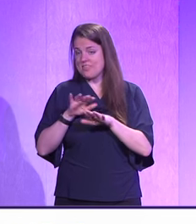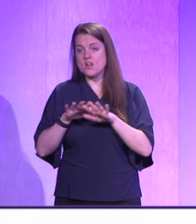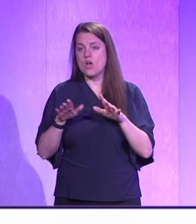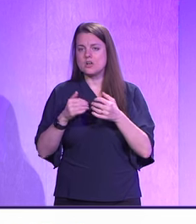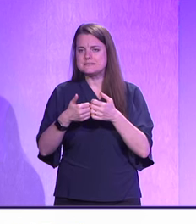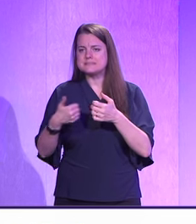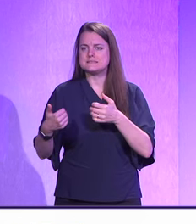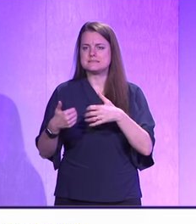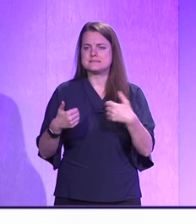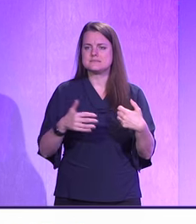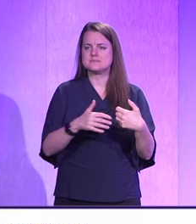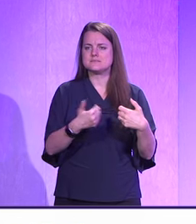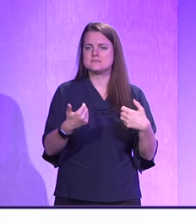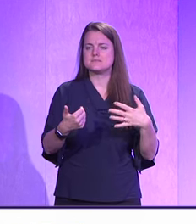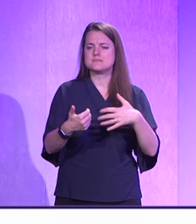decoupling it.